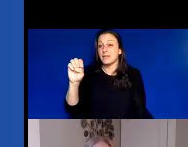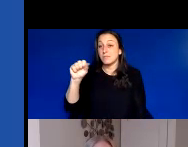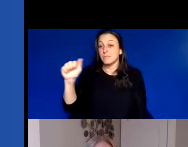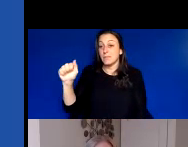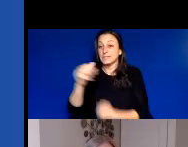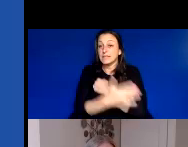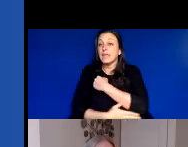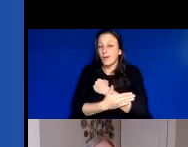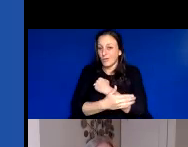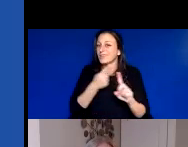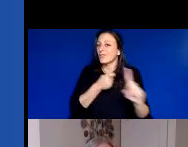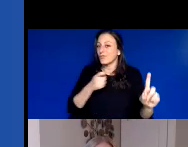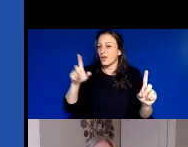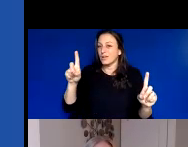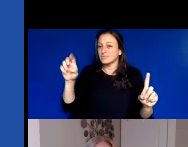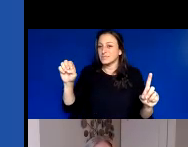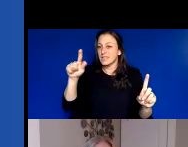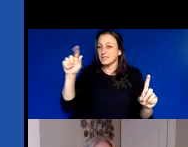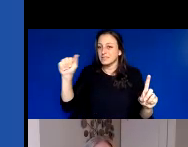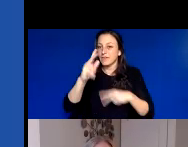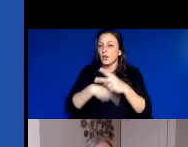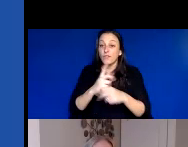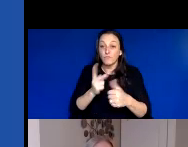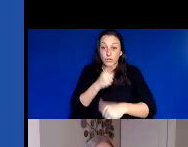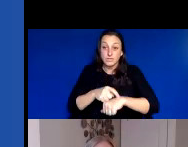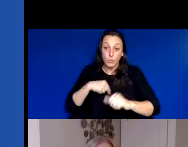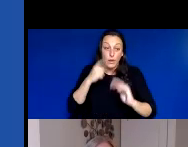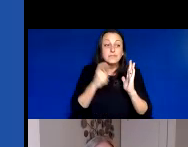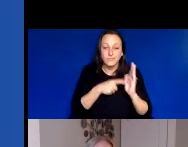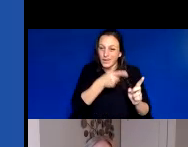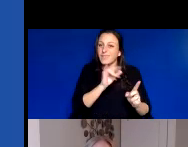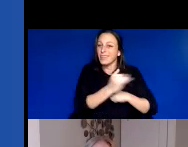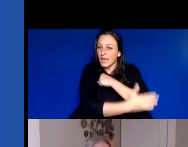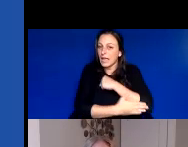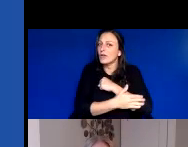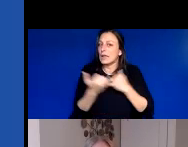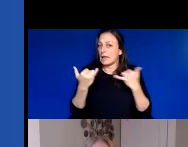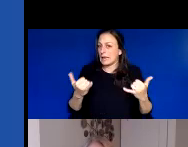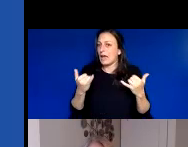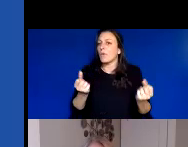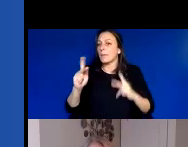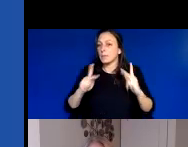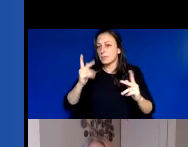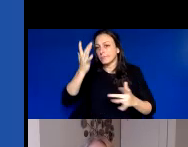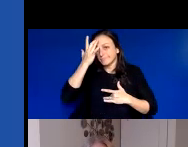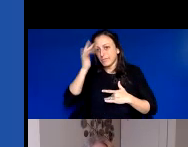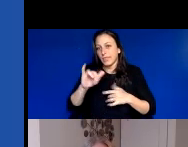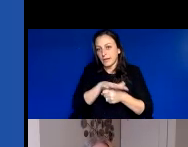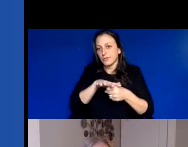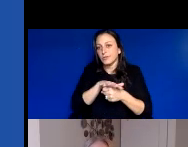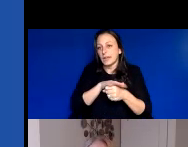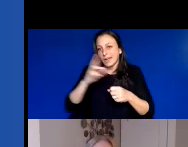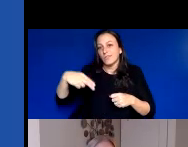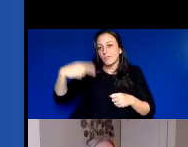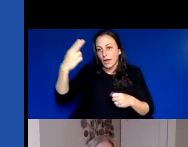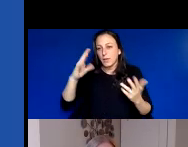So Delta variant was first identified in Mesa County, and the rates are pretty high right now in Mesa County compared to other parts of the state. And